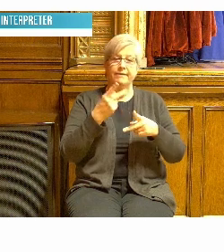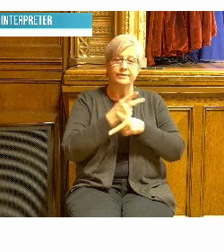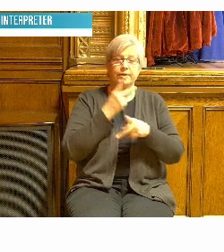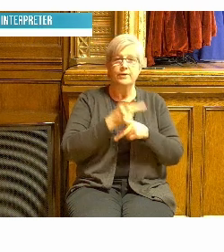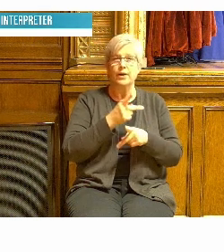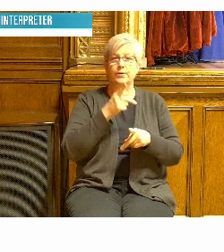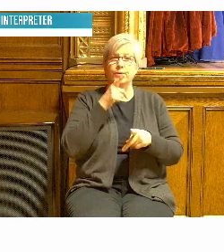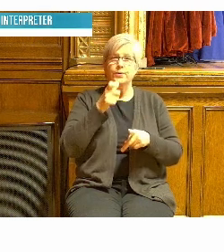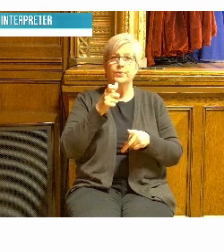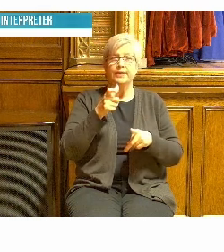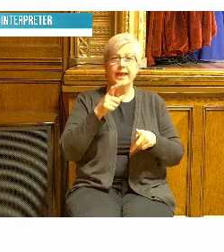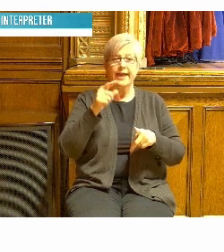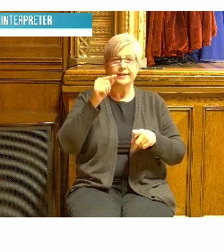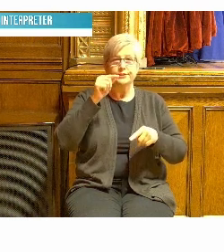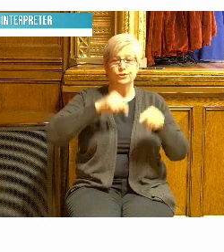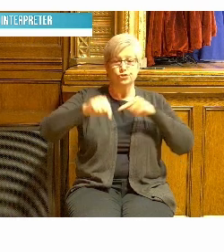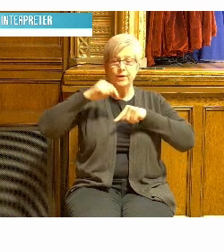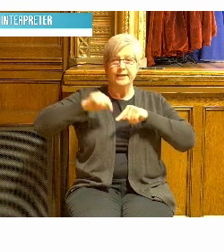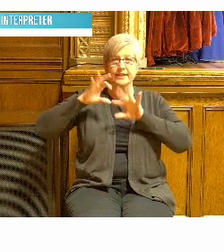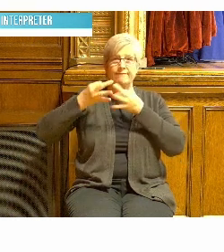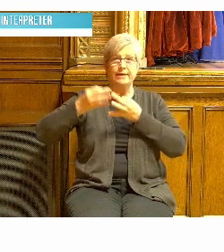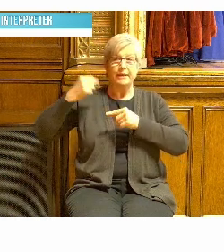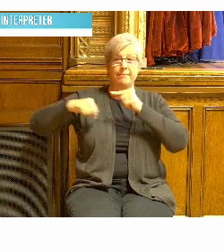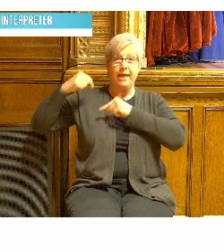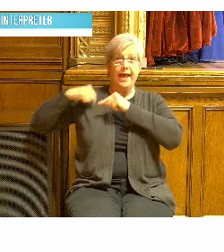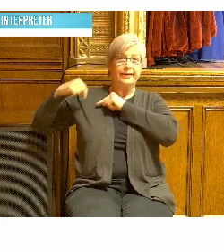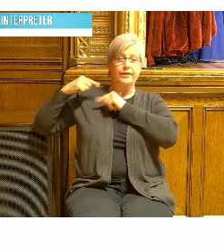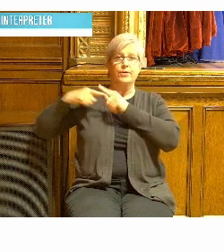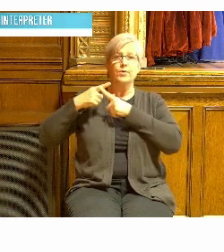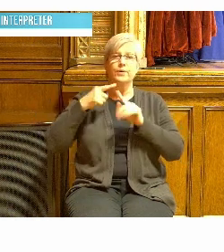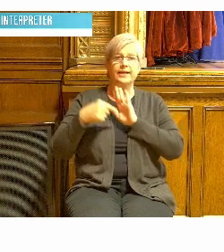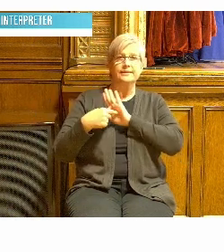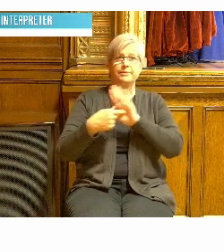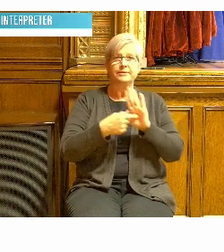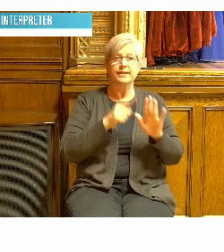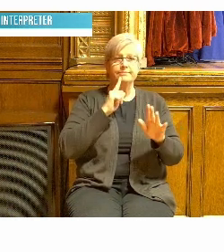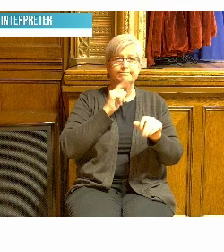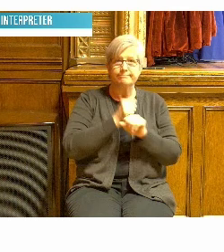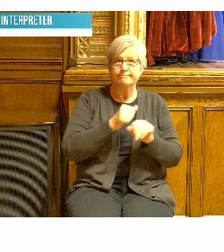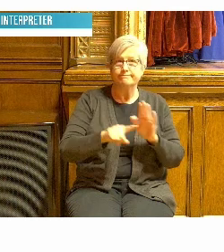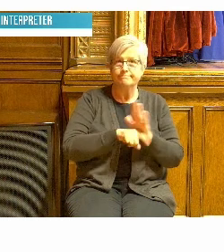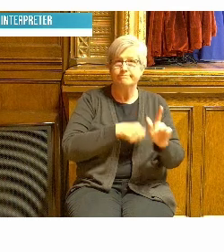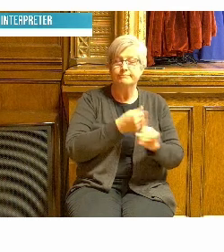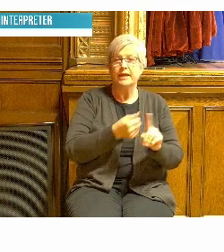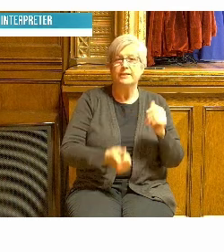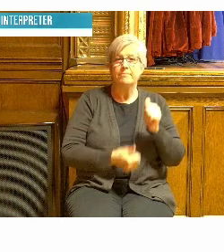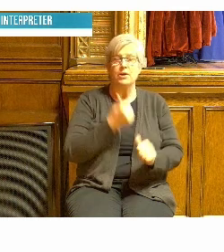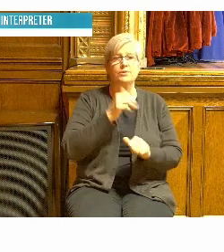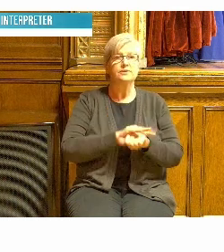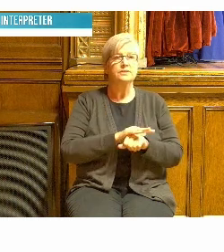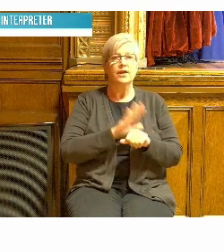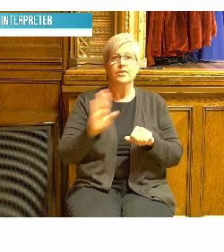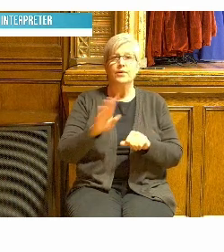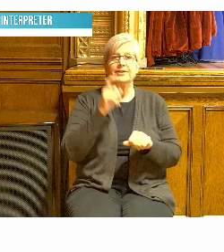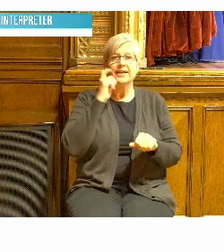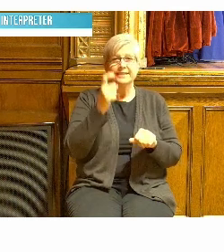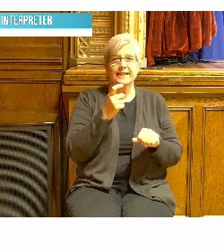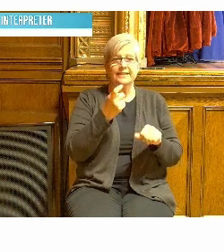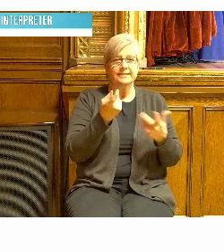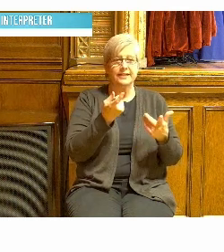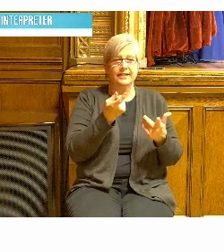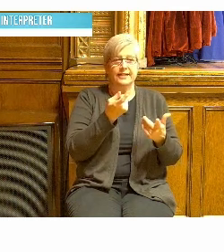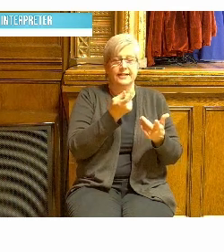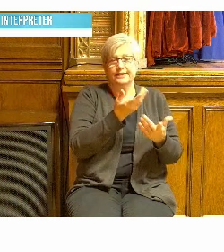who can trace their ancestry back the farthest or who can demonstrate they've been harmed the most. Those are just tactics that continue